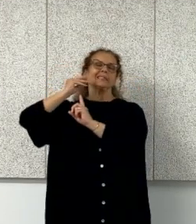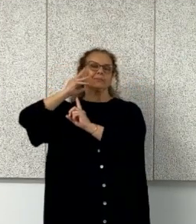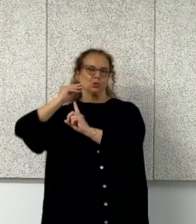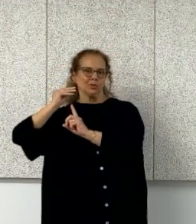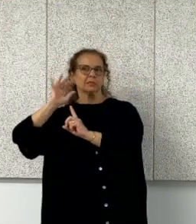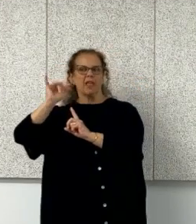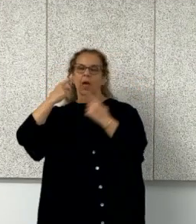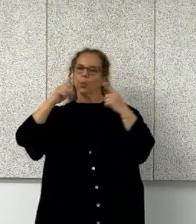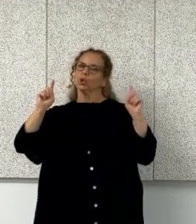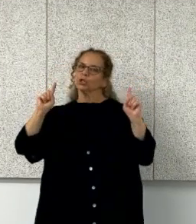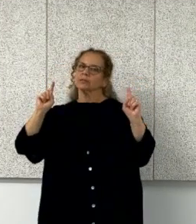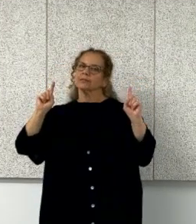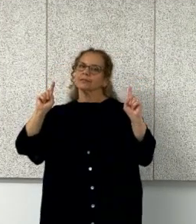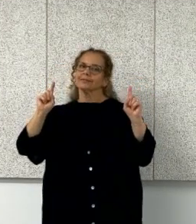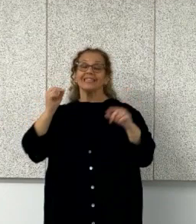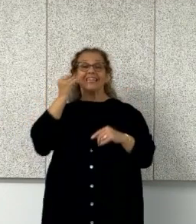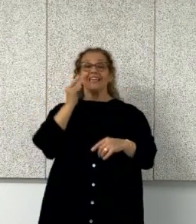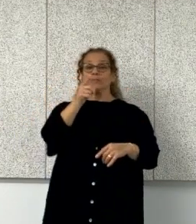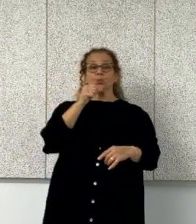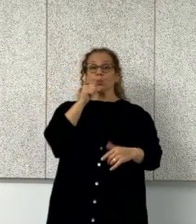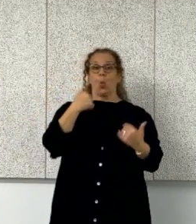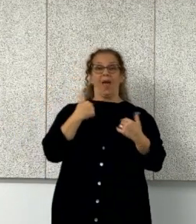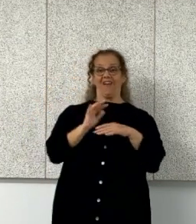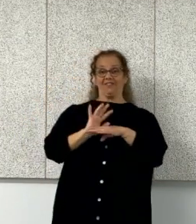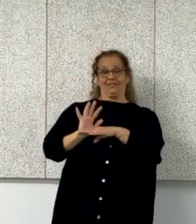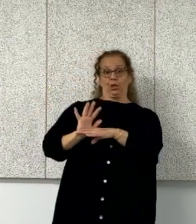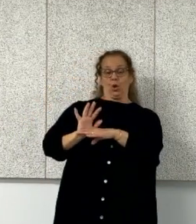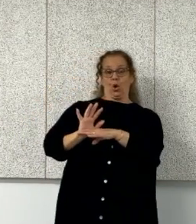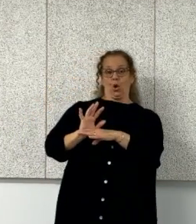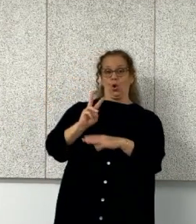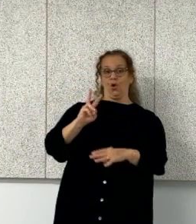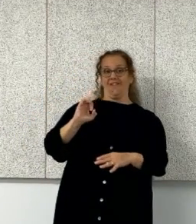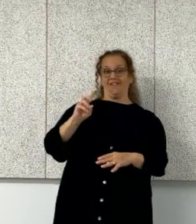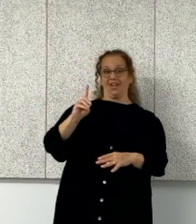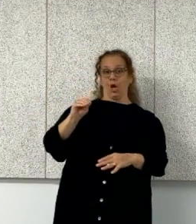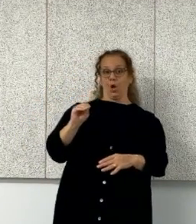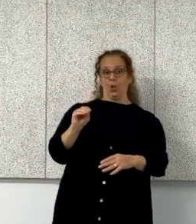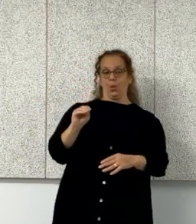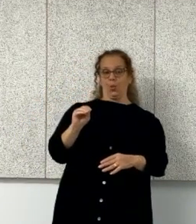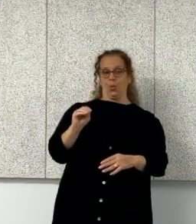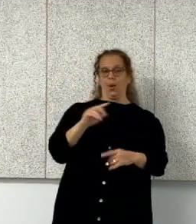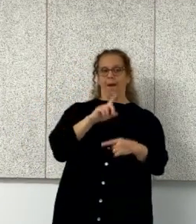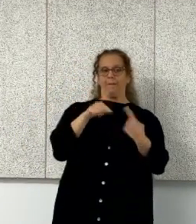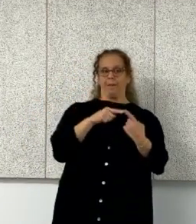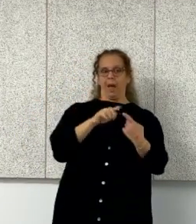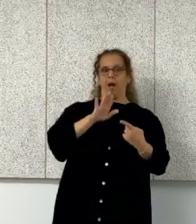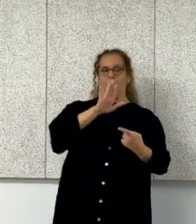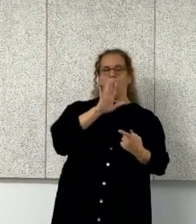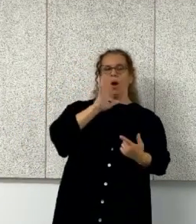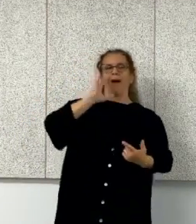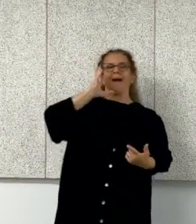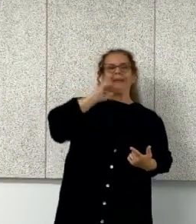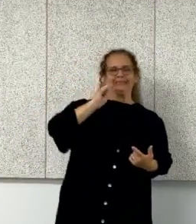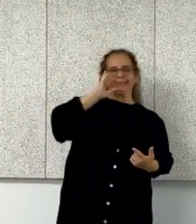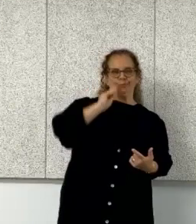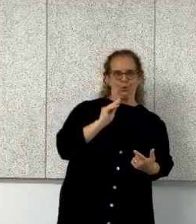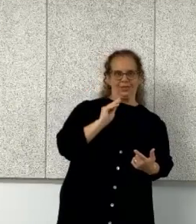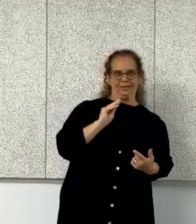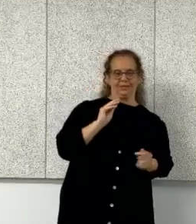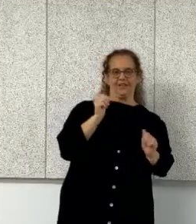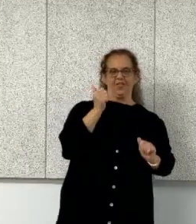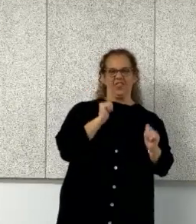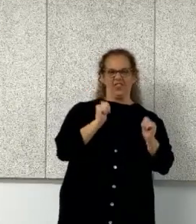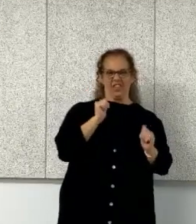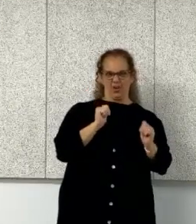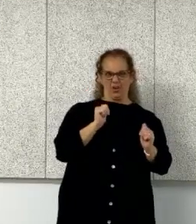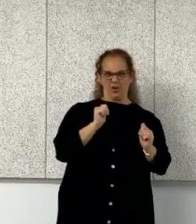do not have a video, and I specifically say video, not just still images, that is about your experience at your theater, like go back